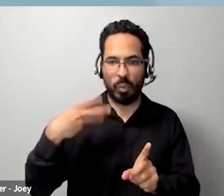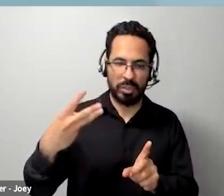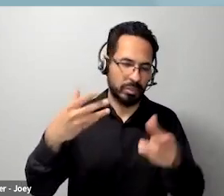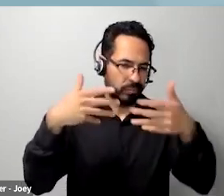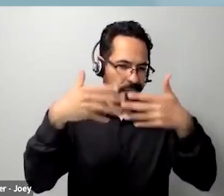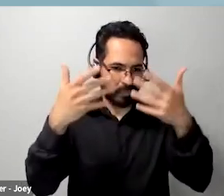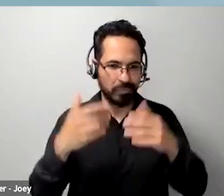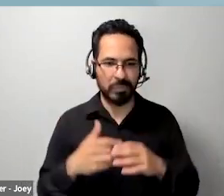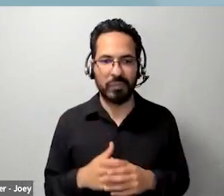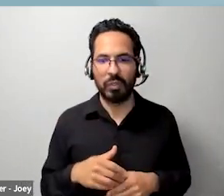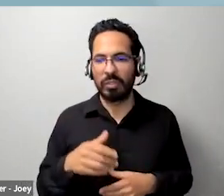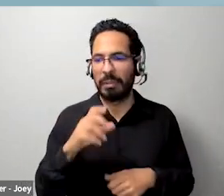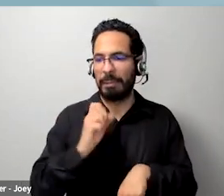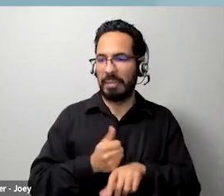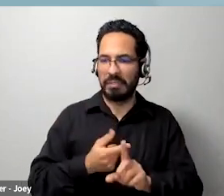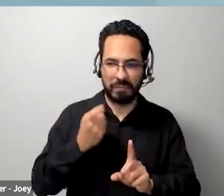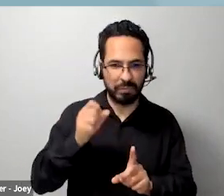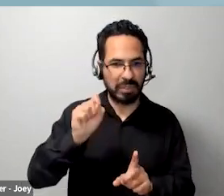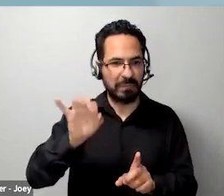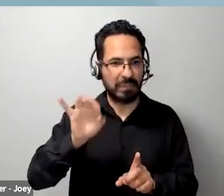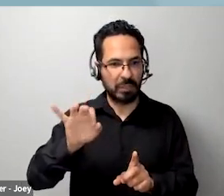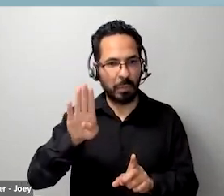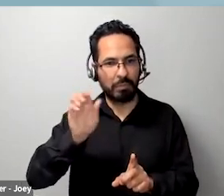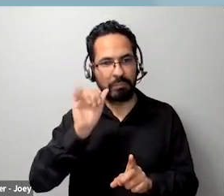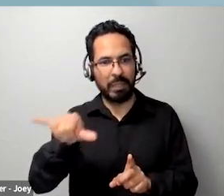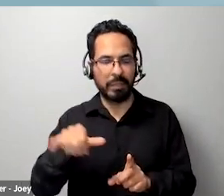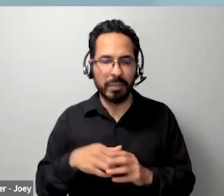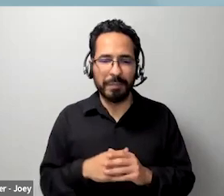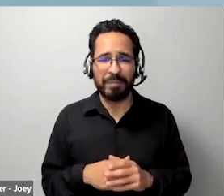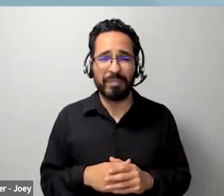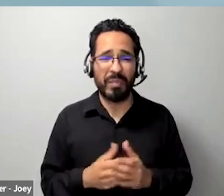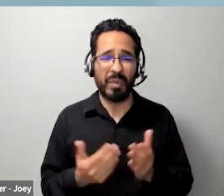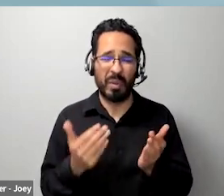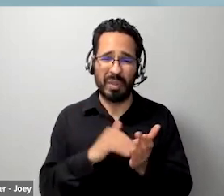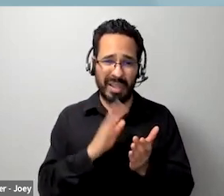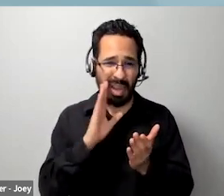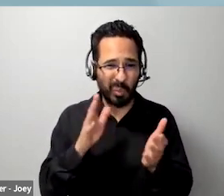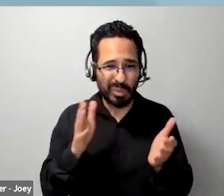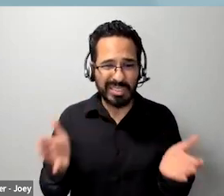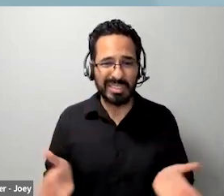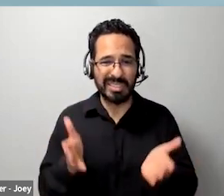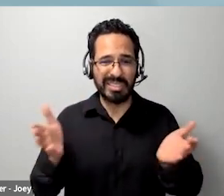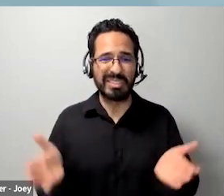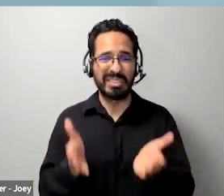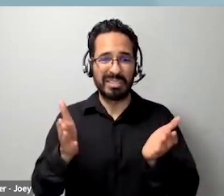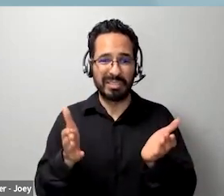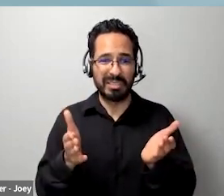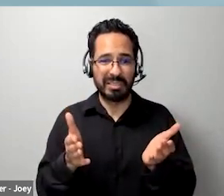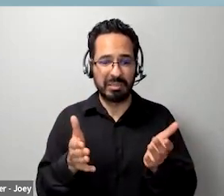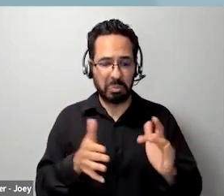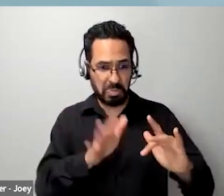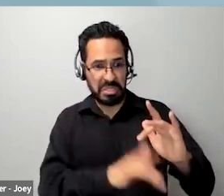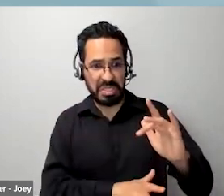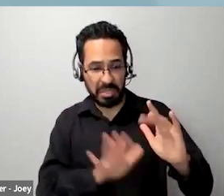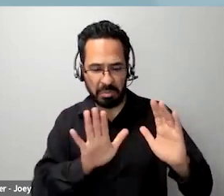Washington, San Francisco Bay. And so that's why I would definitely urge you to not just quickly skim over.